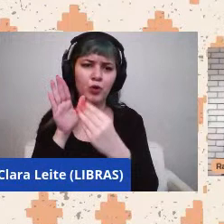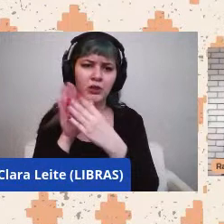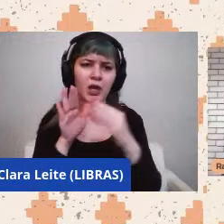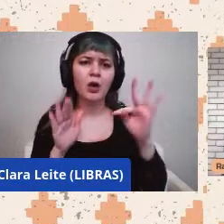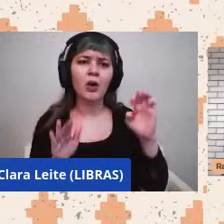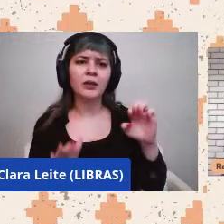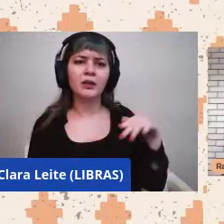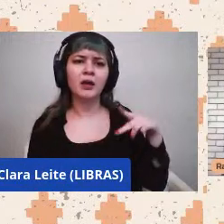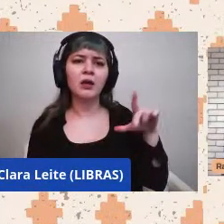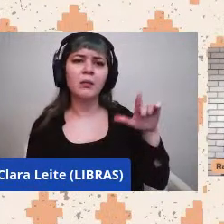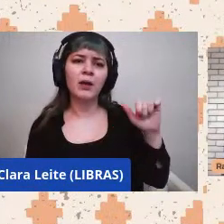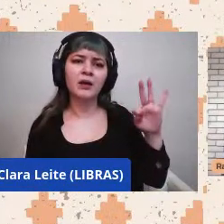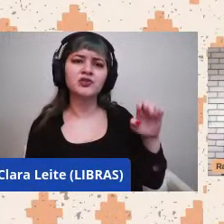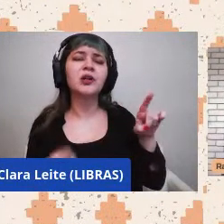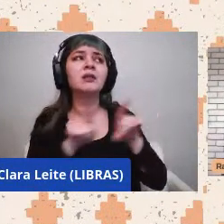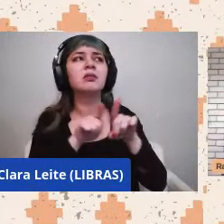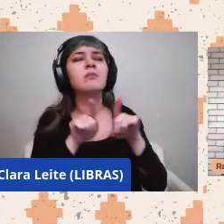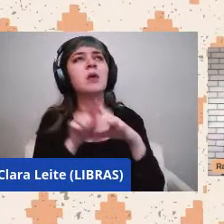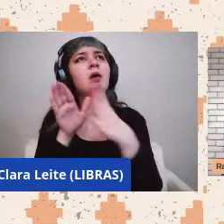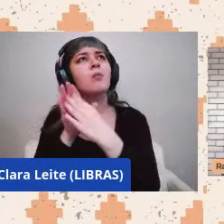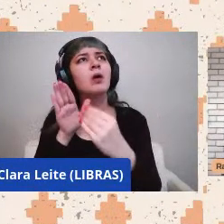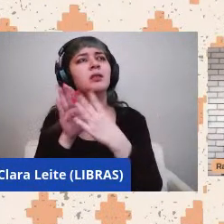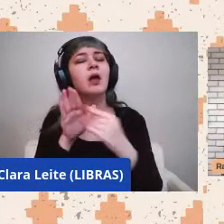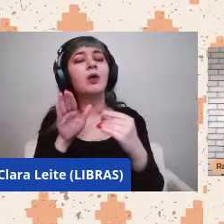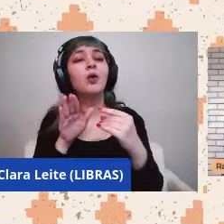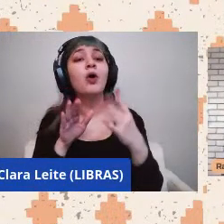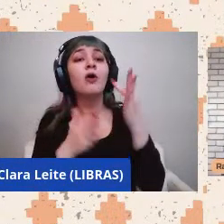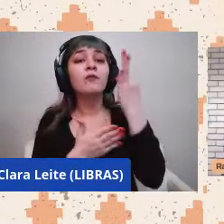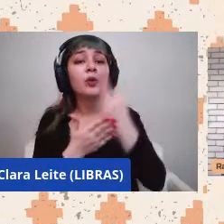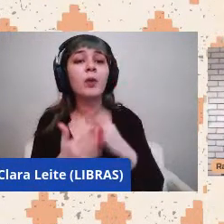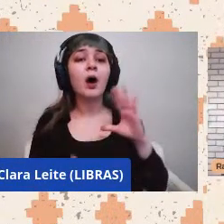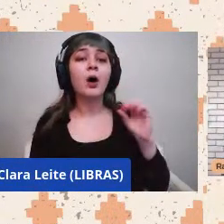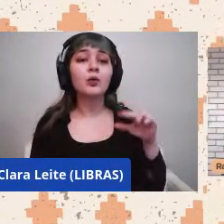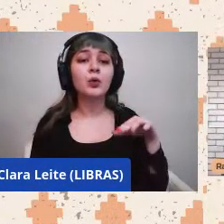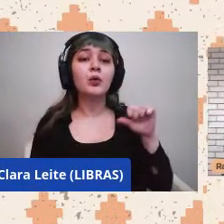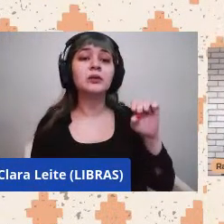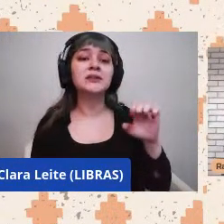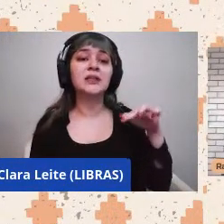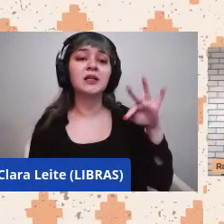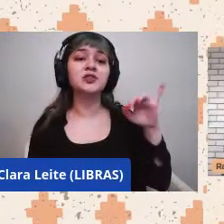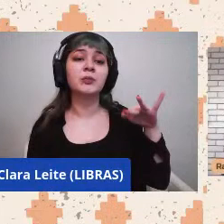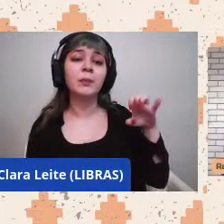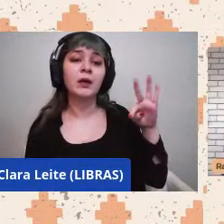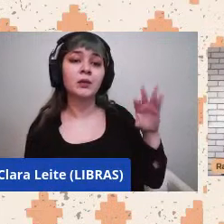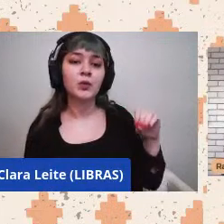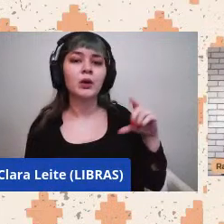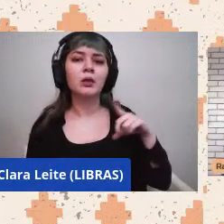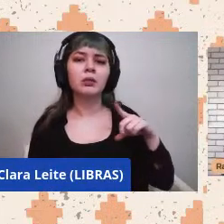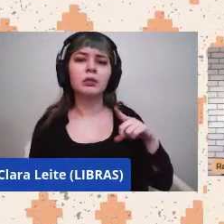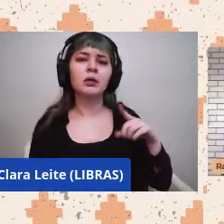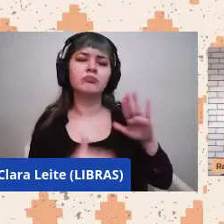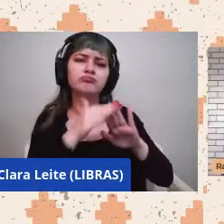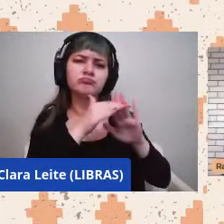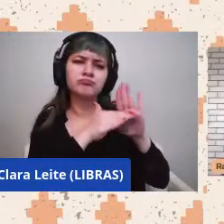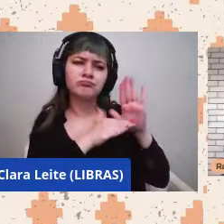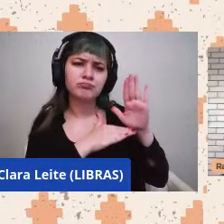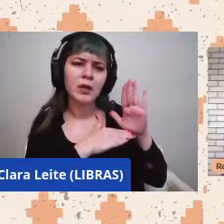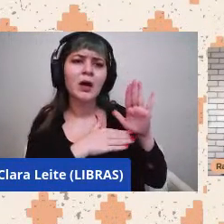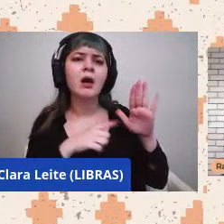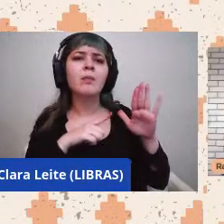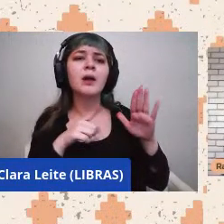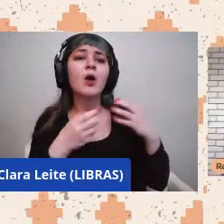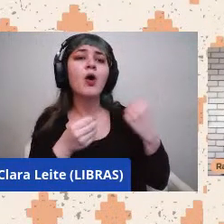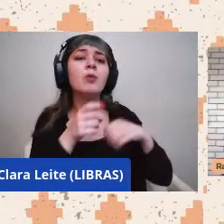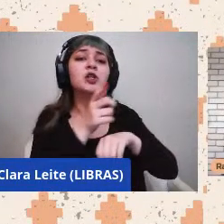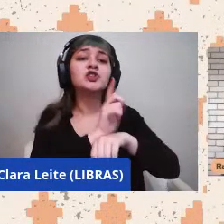with a template for any consent form. You're required to do your own risk assessment, to put together a data management